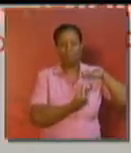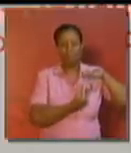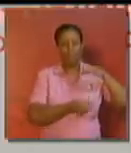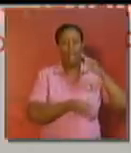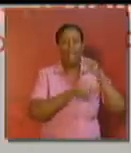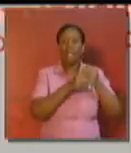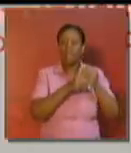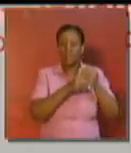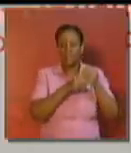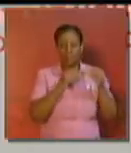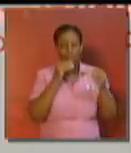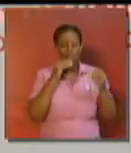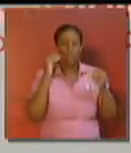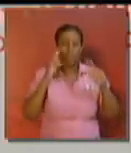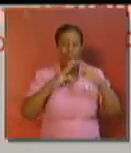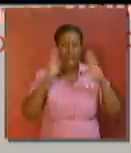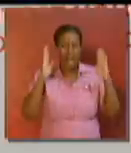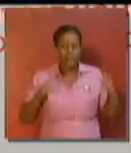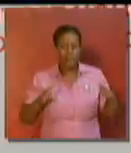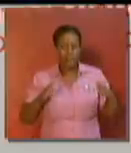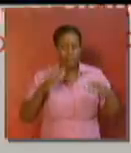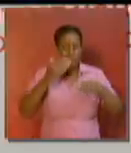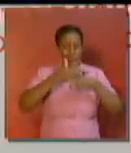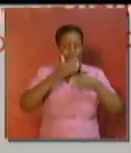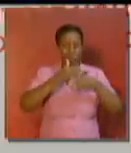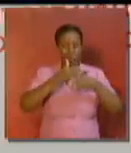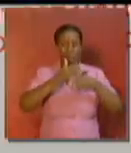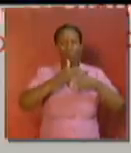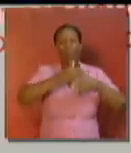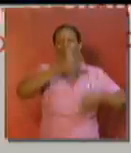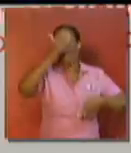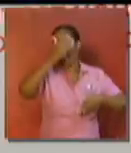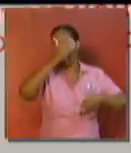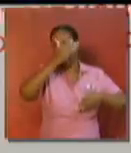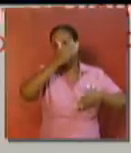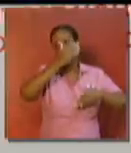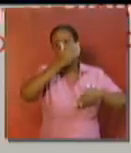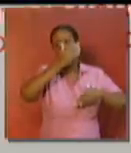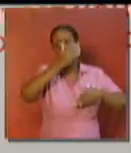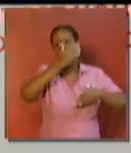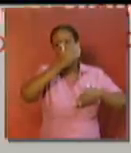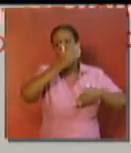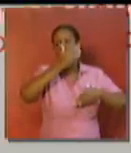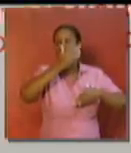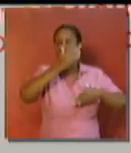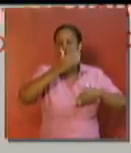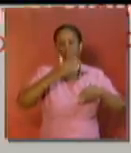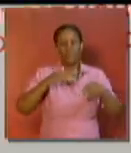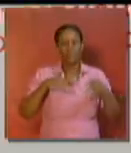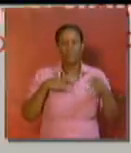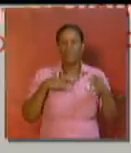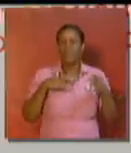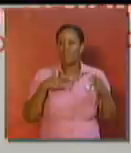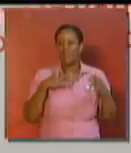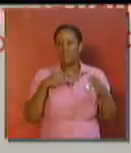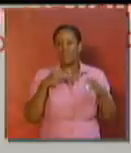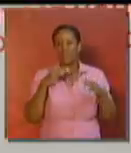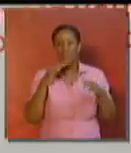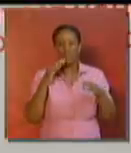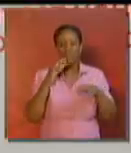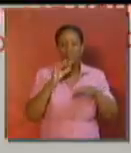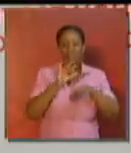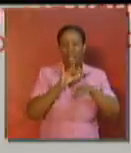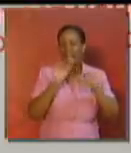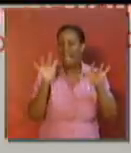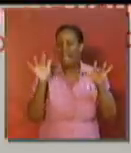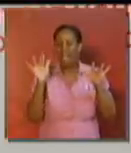ventilation. Some houses are air conditioned. We tend to leave the windows closed. We tend not to want insects to come in. Open windows, open